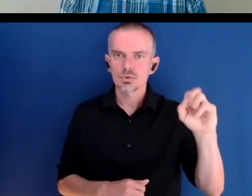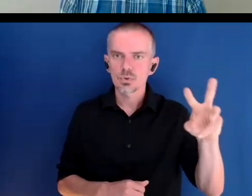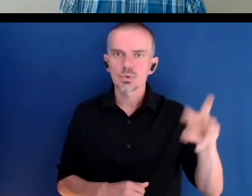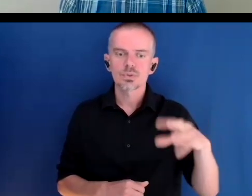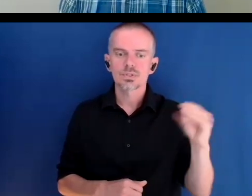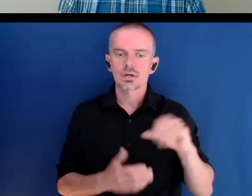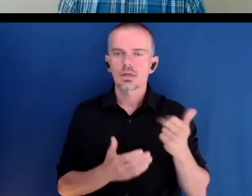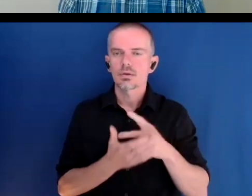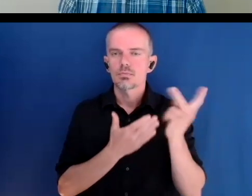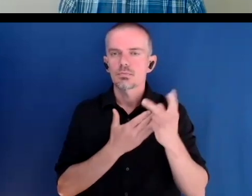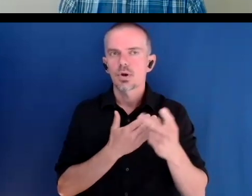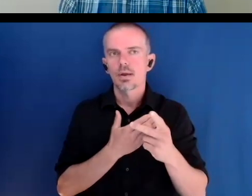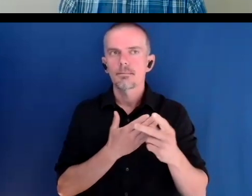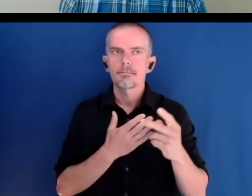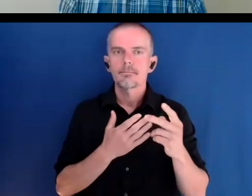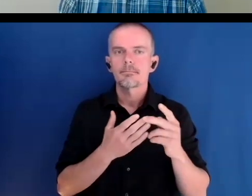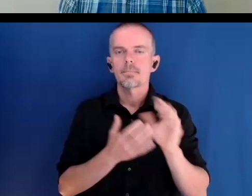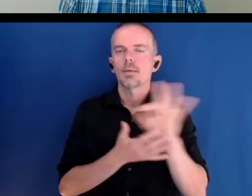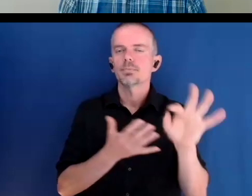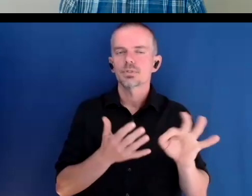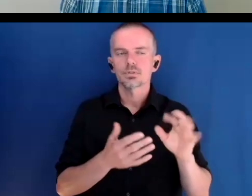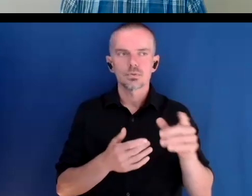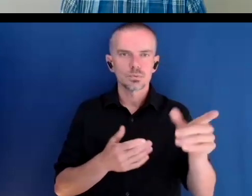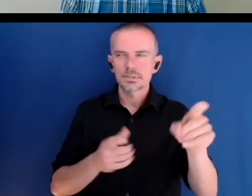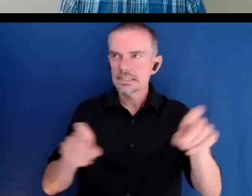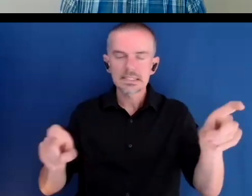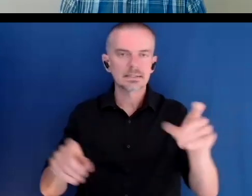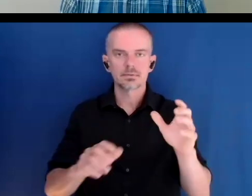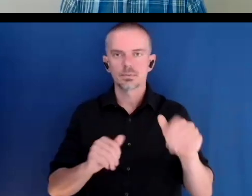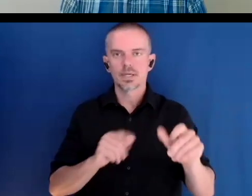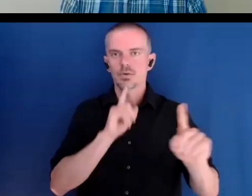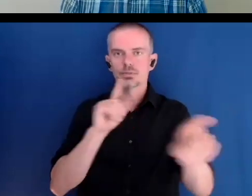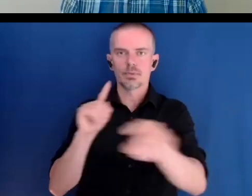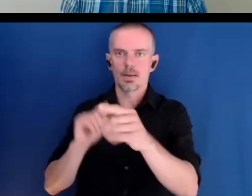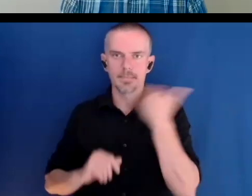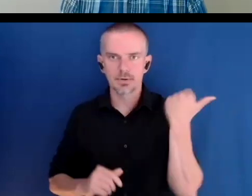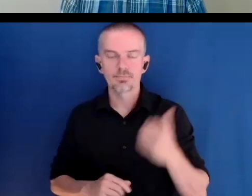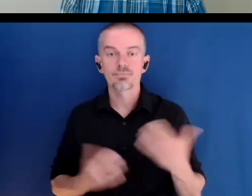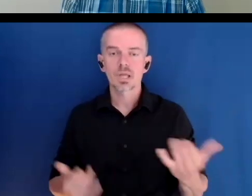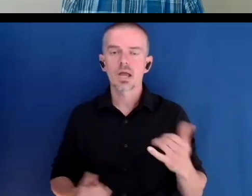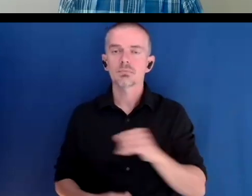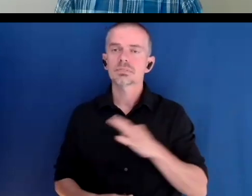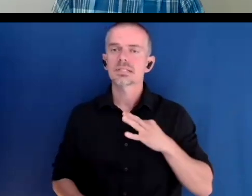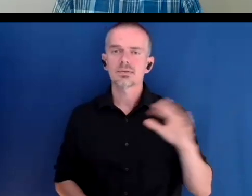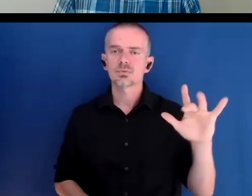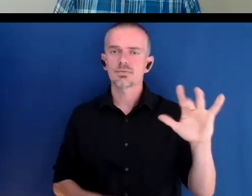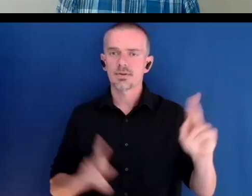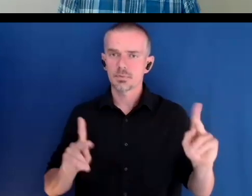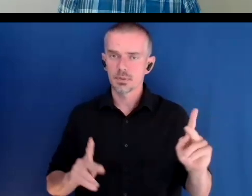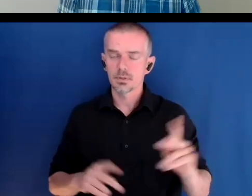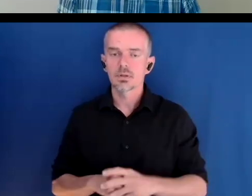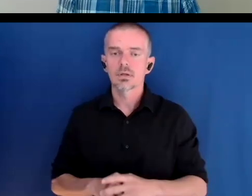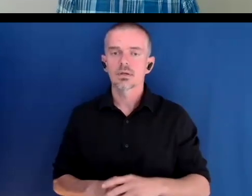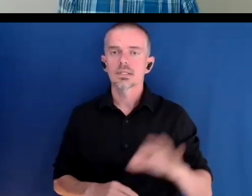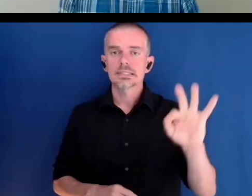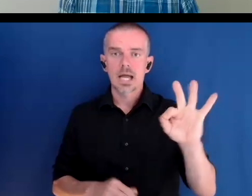programmatic expansions to be able to respond to those needs. And so today we've got 25 folks on staff. 9 of